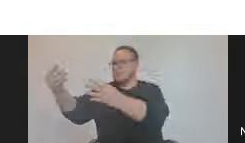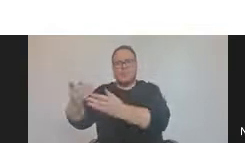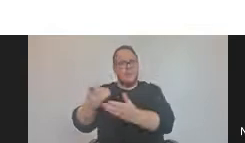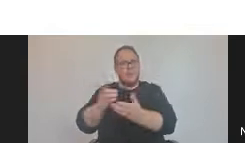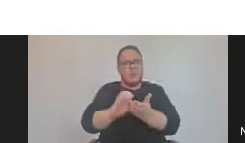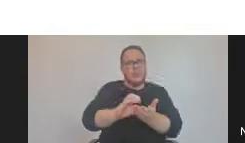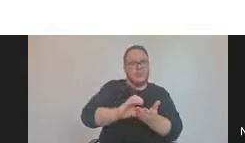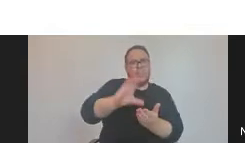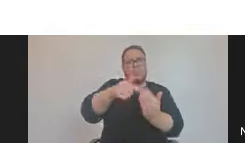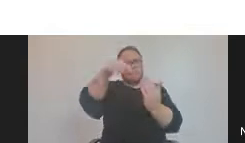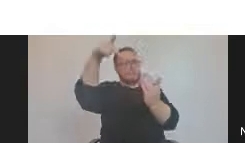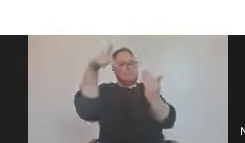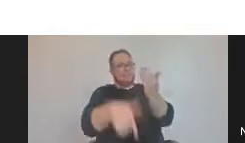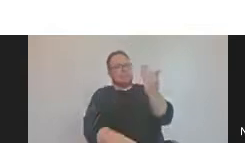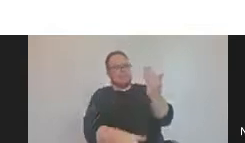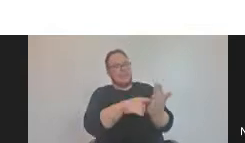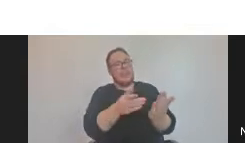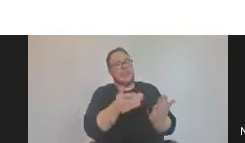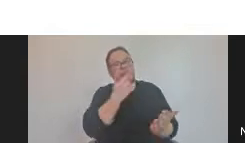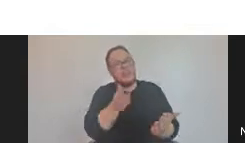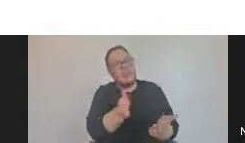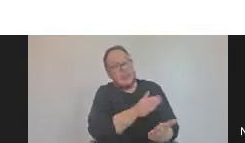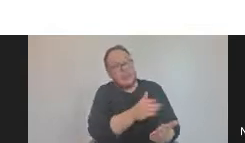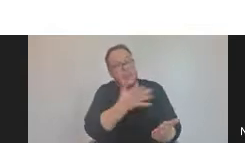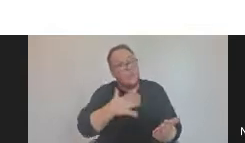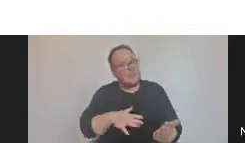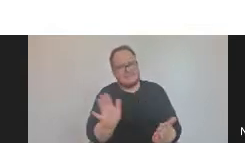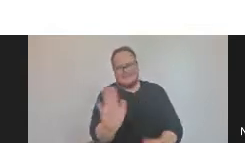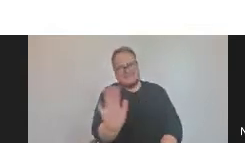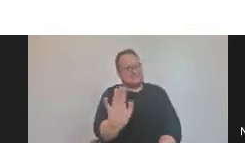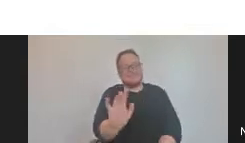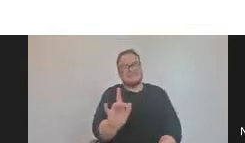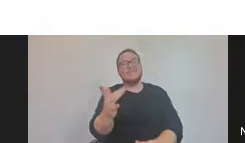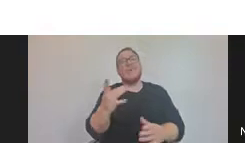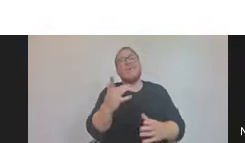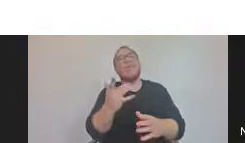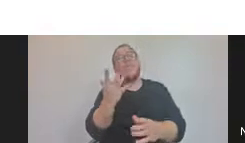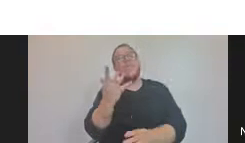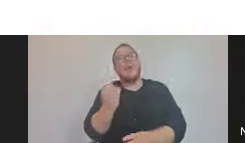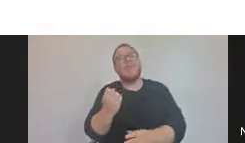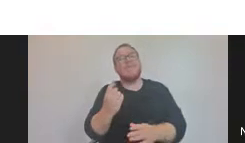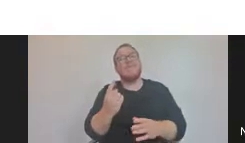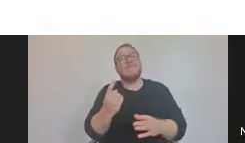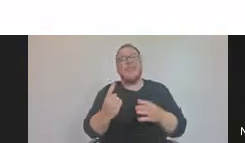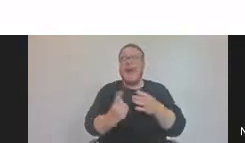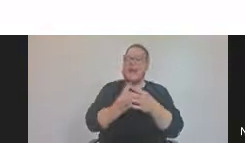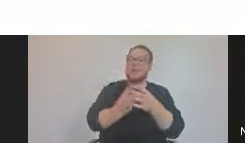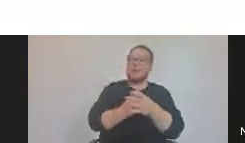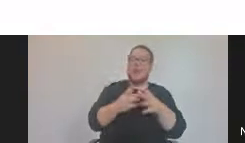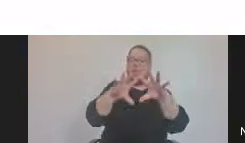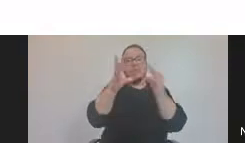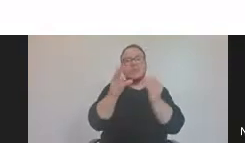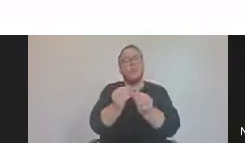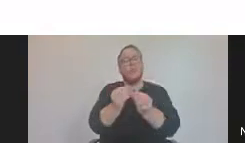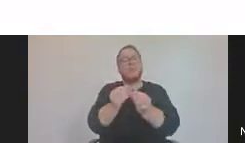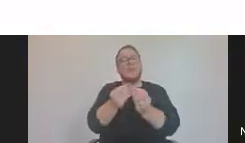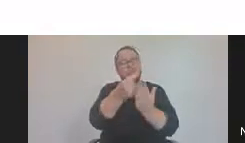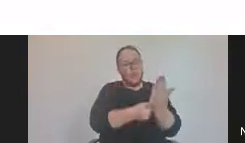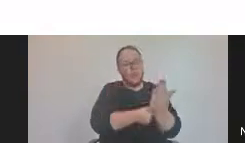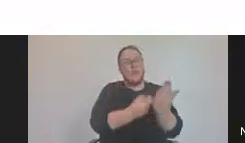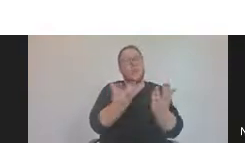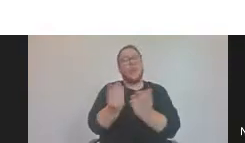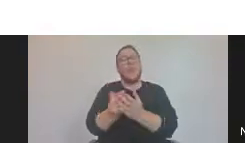not necessarily want to wade through all 6 of them. So we do have an annual summary document, and we've also got some summary videos on our CCG YouTube